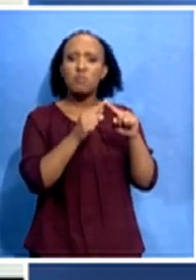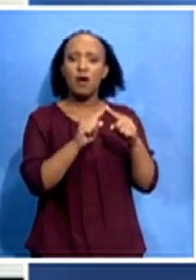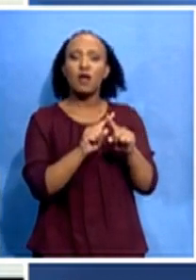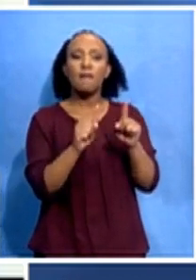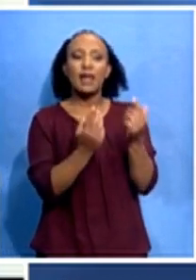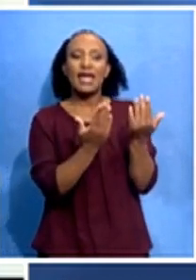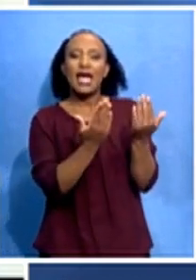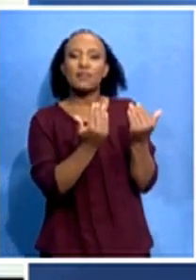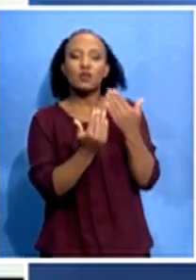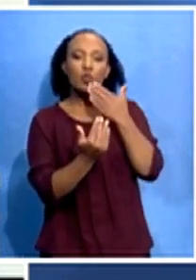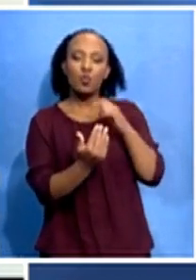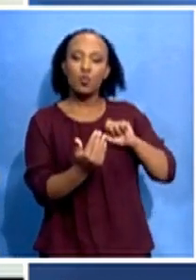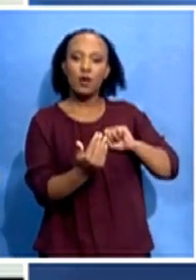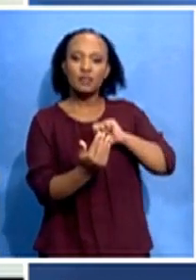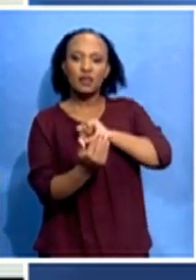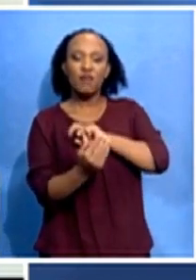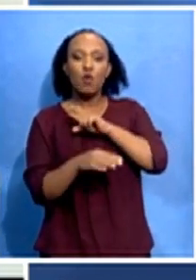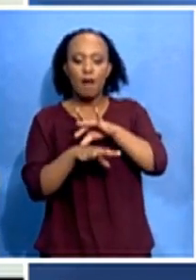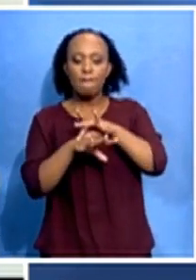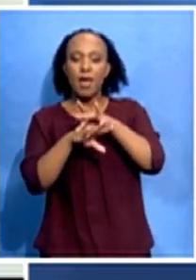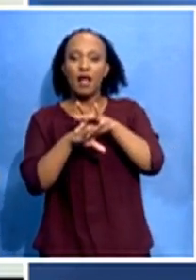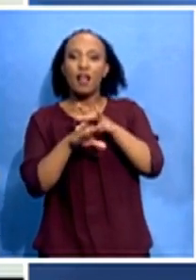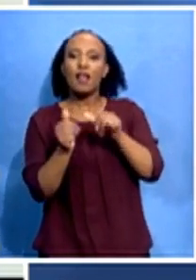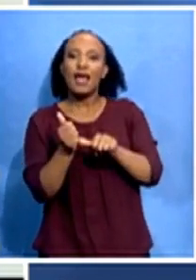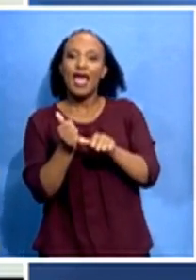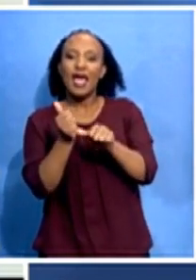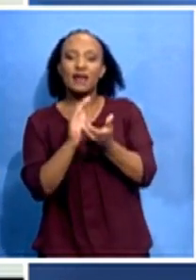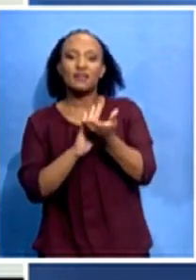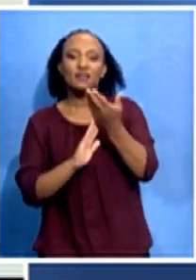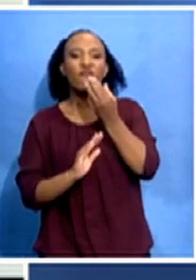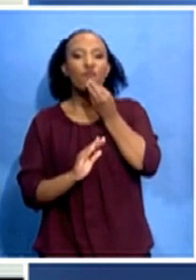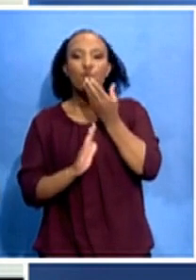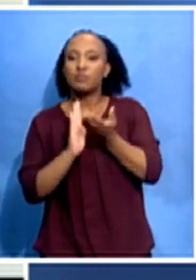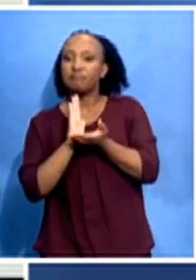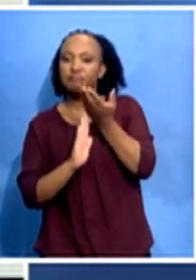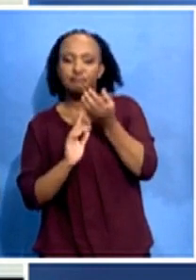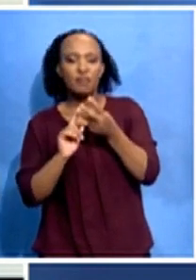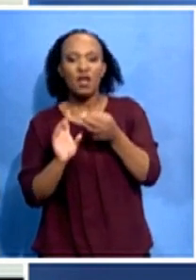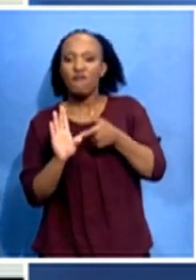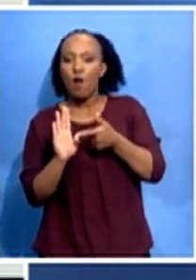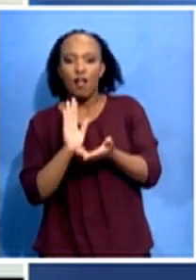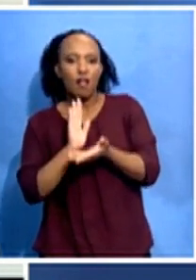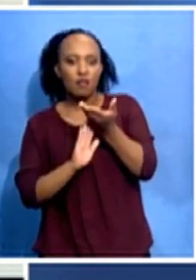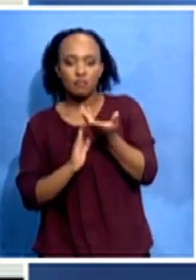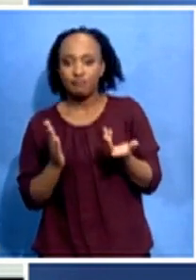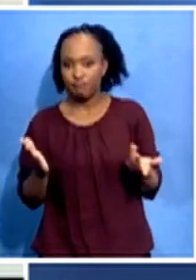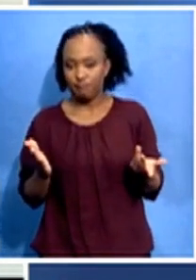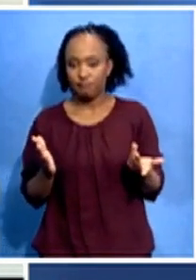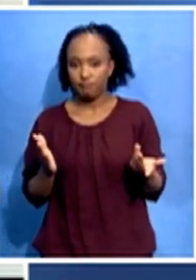aid, food and fuel, et cetera, the expectation is always going to be to try and stay ahead